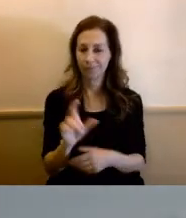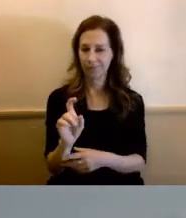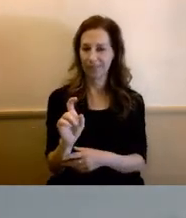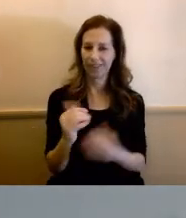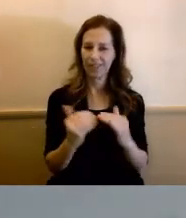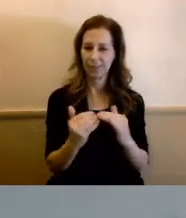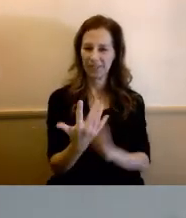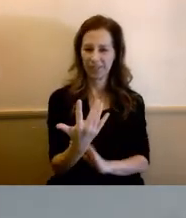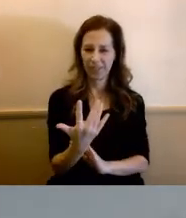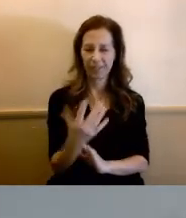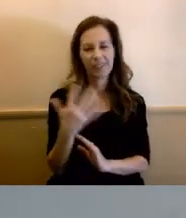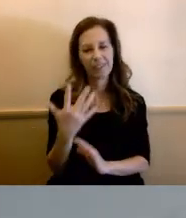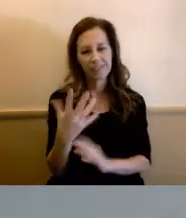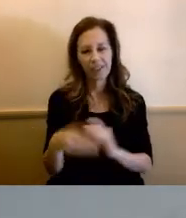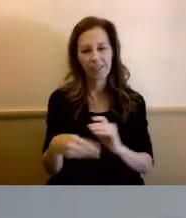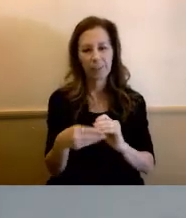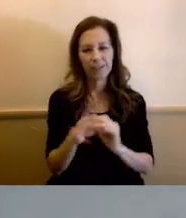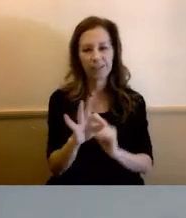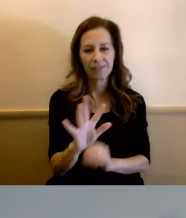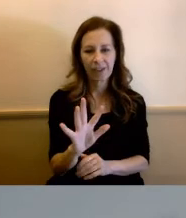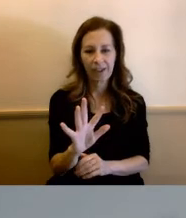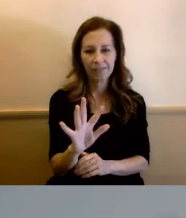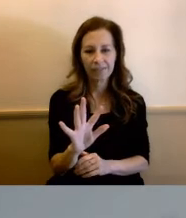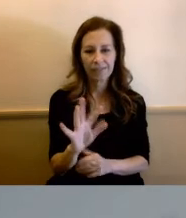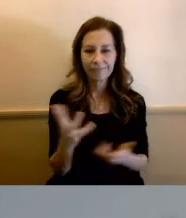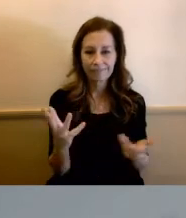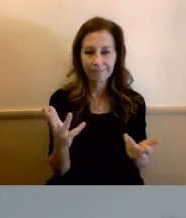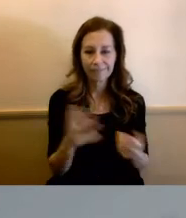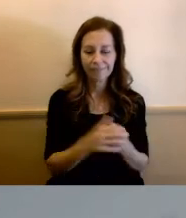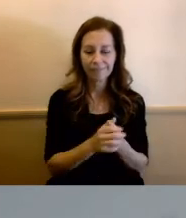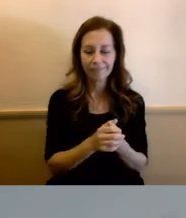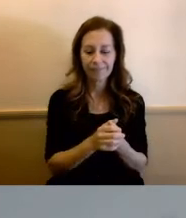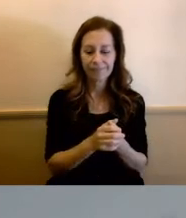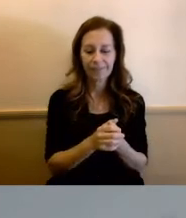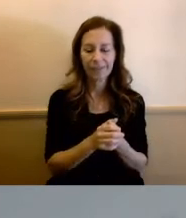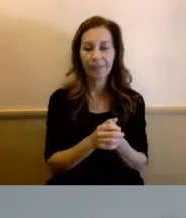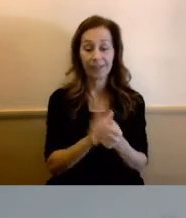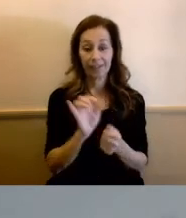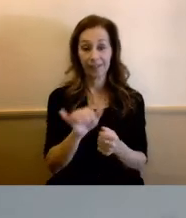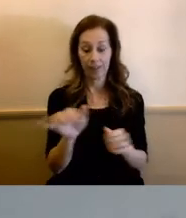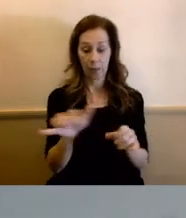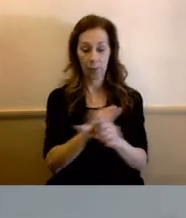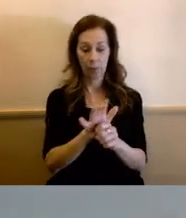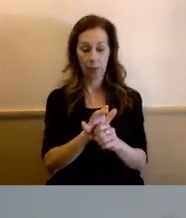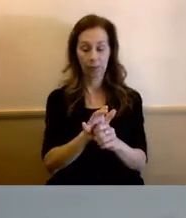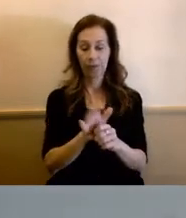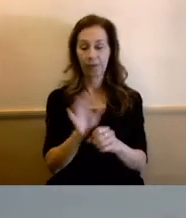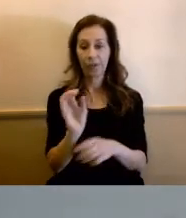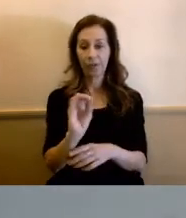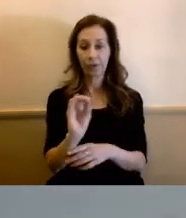plus 95? This whole degree measurement is 100